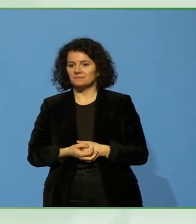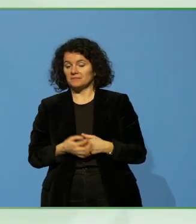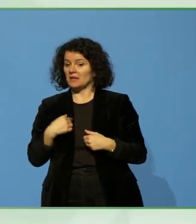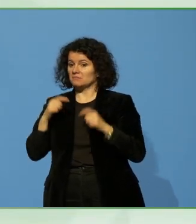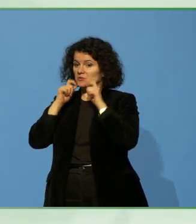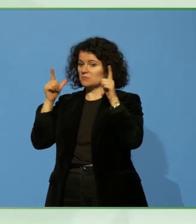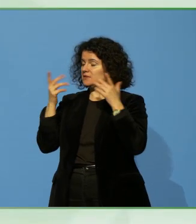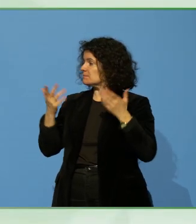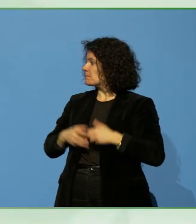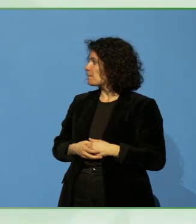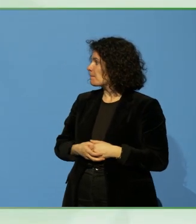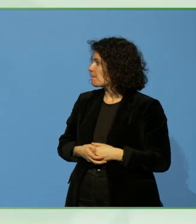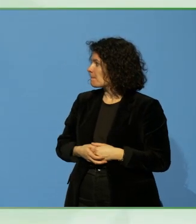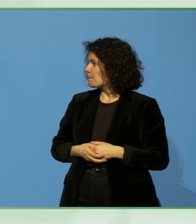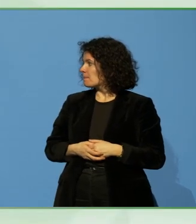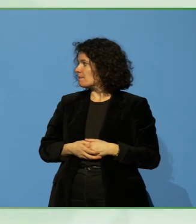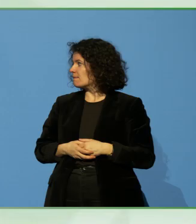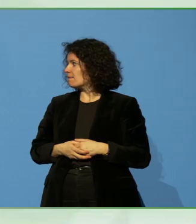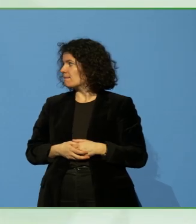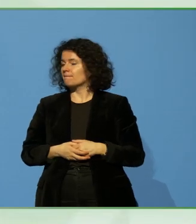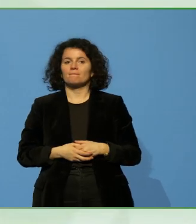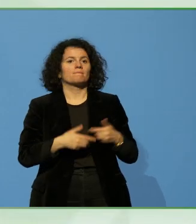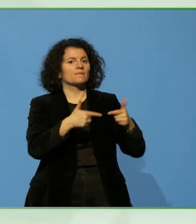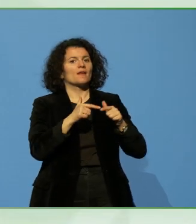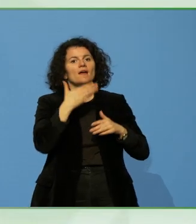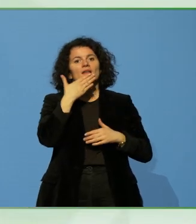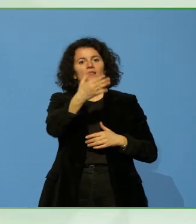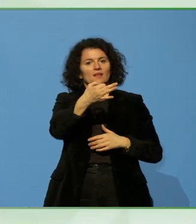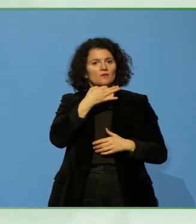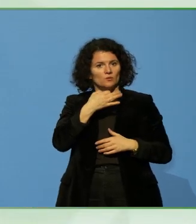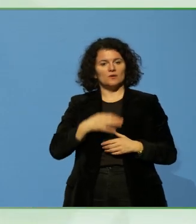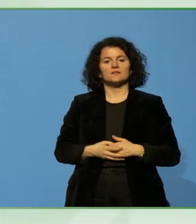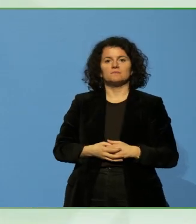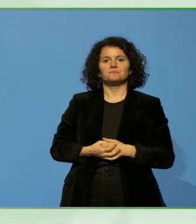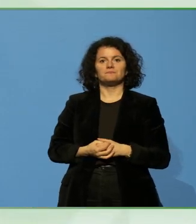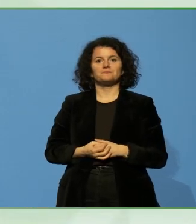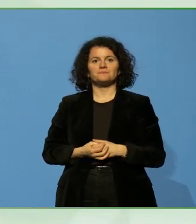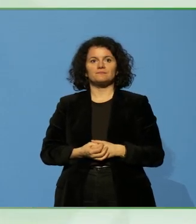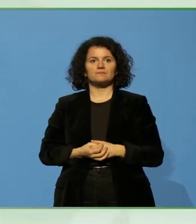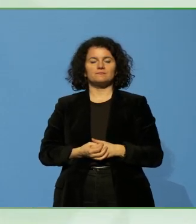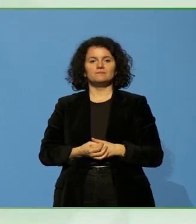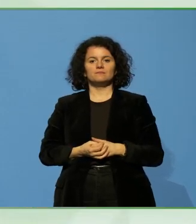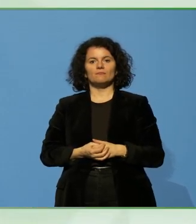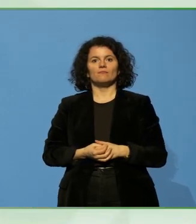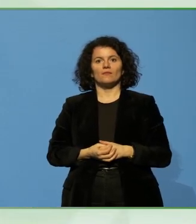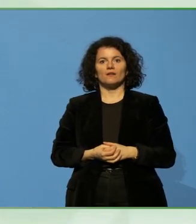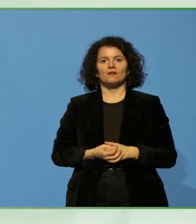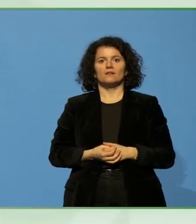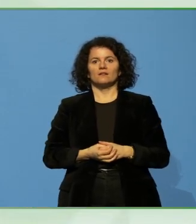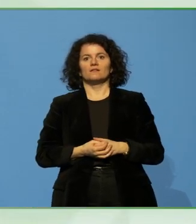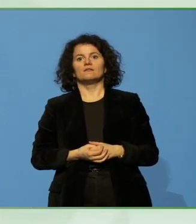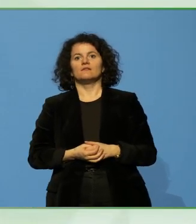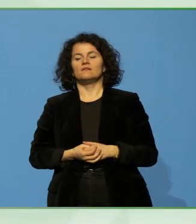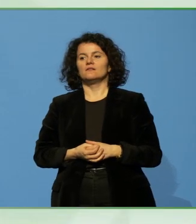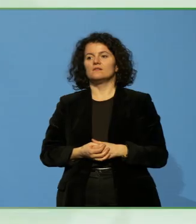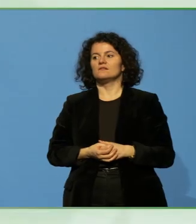No, thank you for asking the question. So what we are currently at the stage